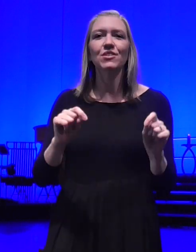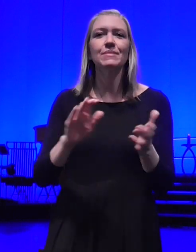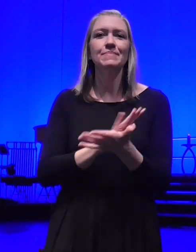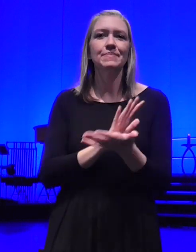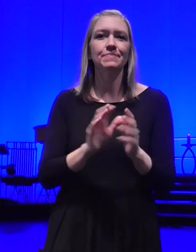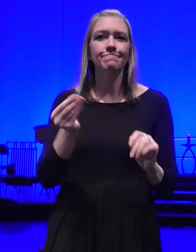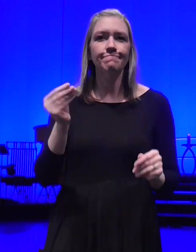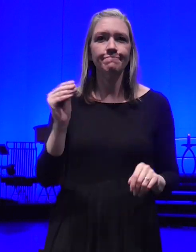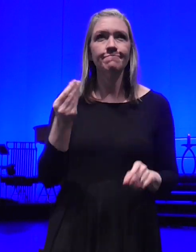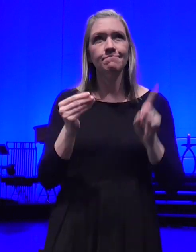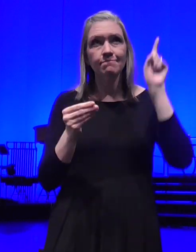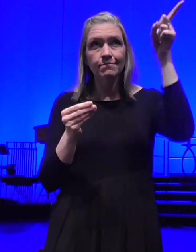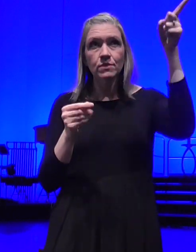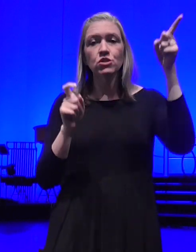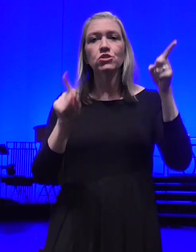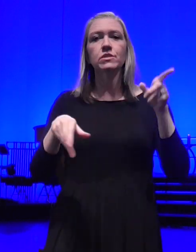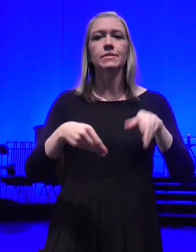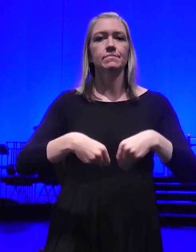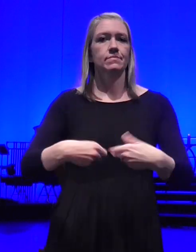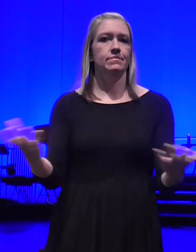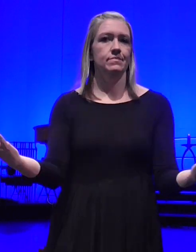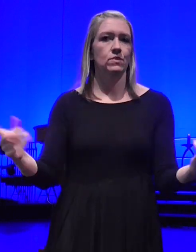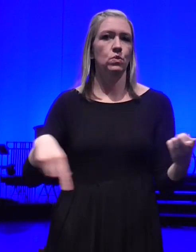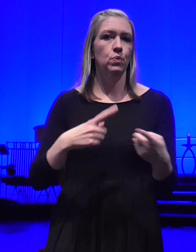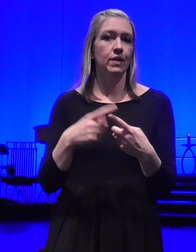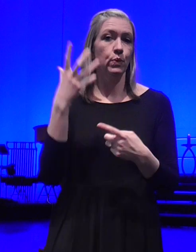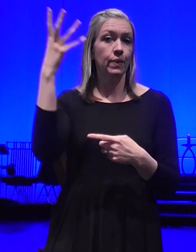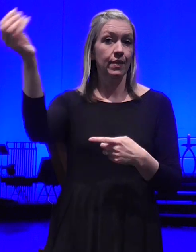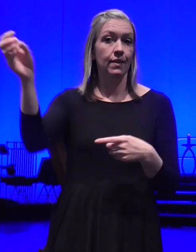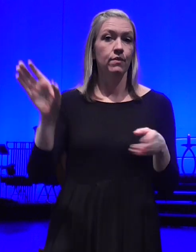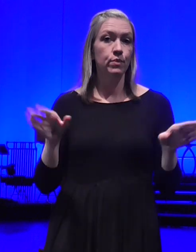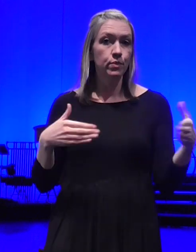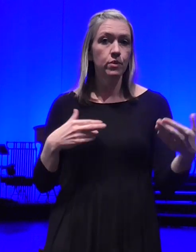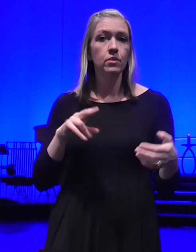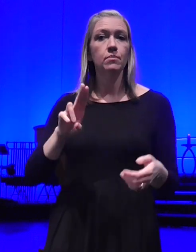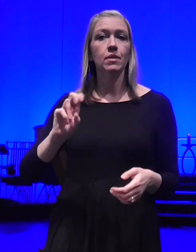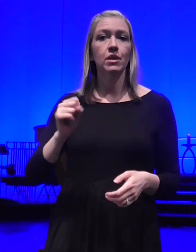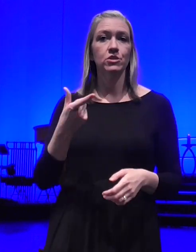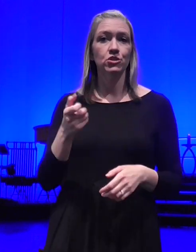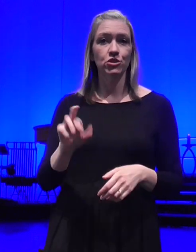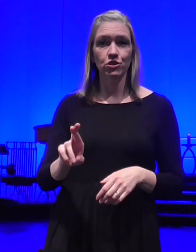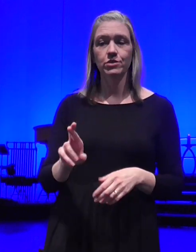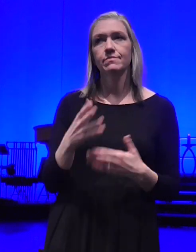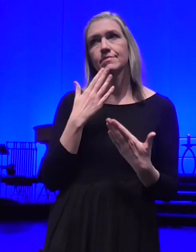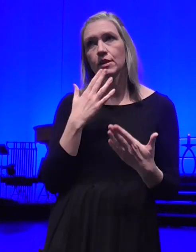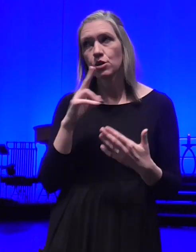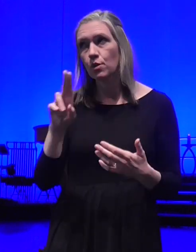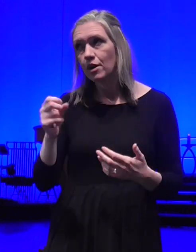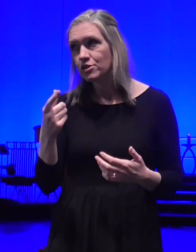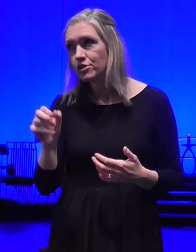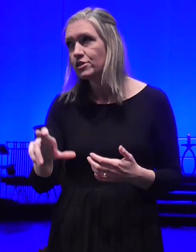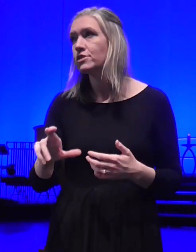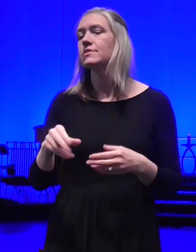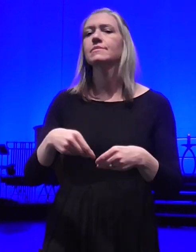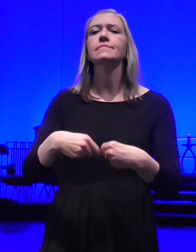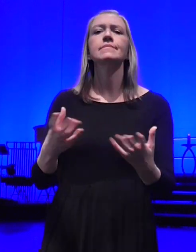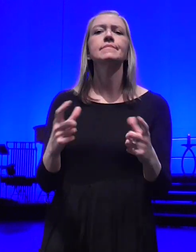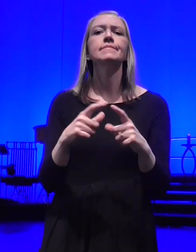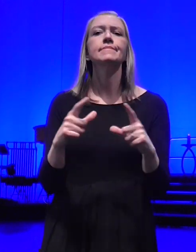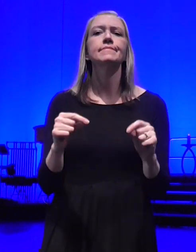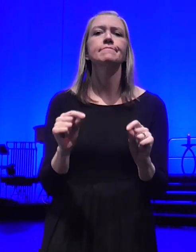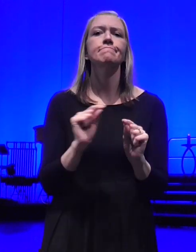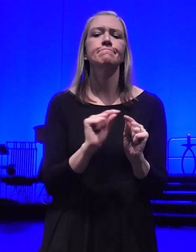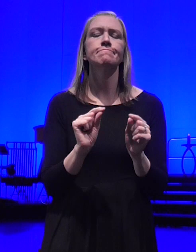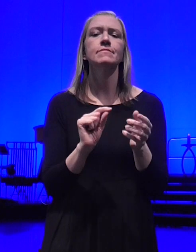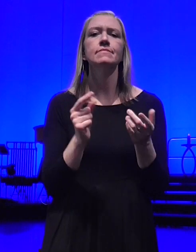card that they should be handing out to you as you leave, our ushers. Thank you for that, ushers. And it's a little